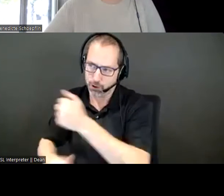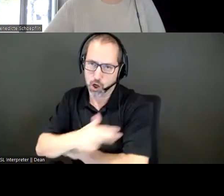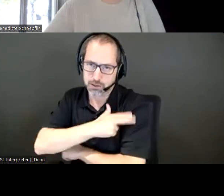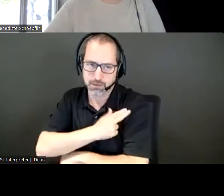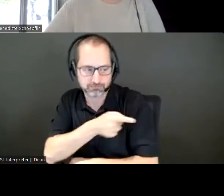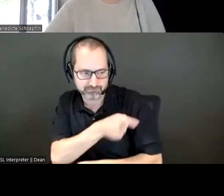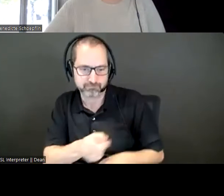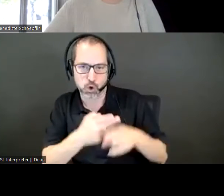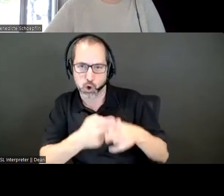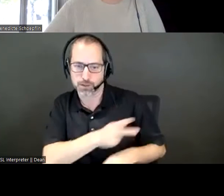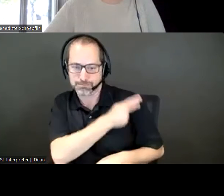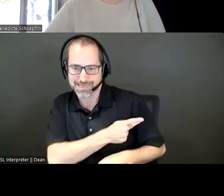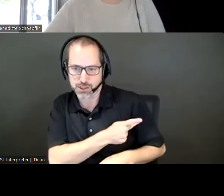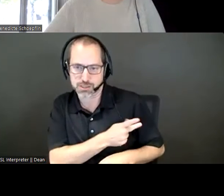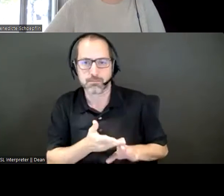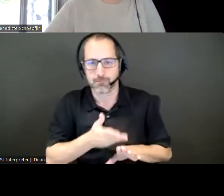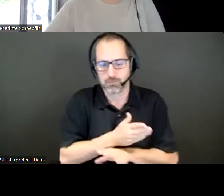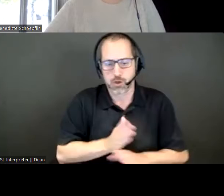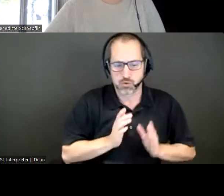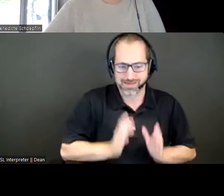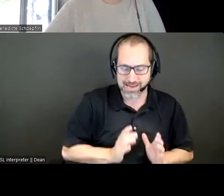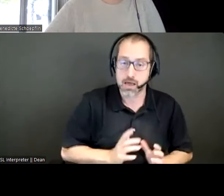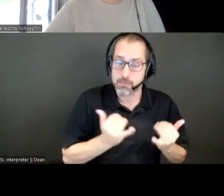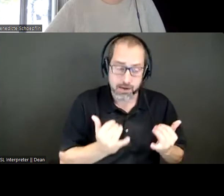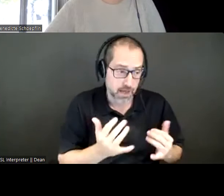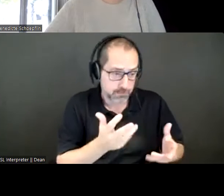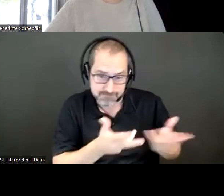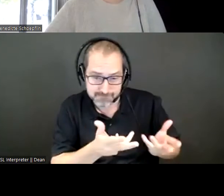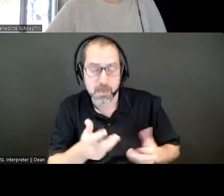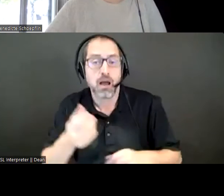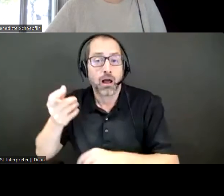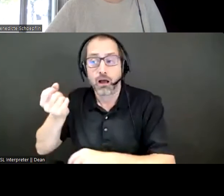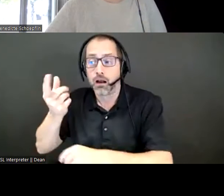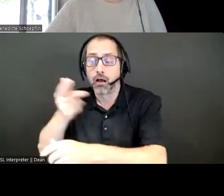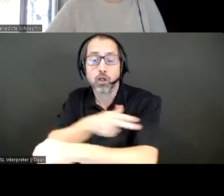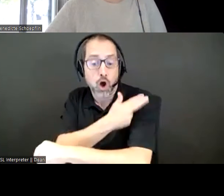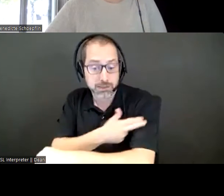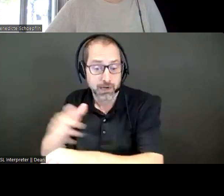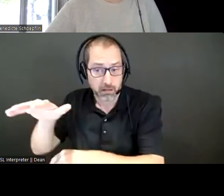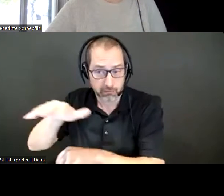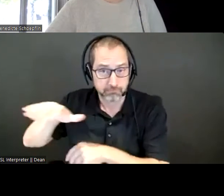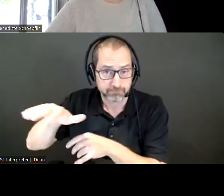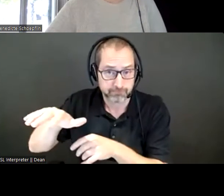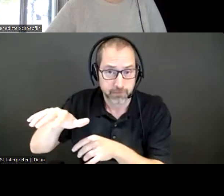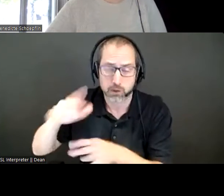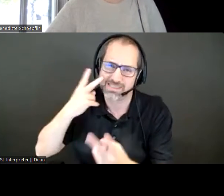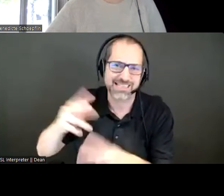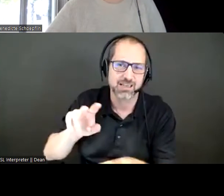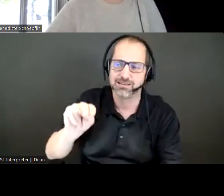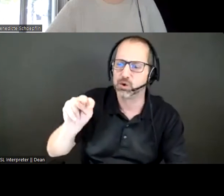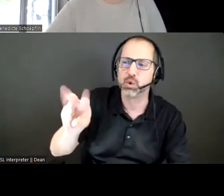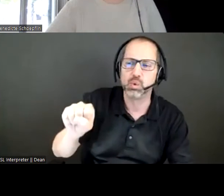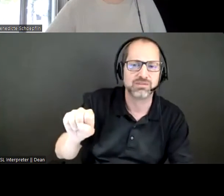assert myself in a particular situation. But within the hospital setting, you see it on the news, pressure